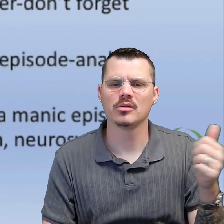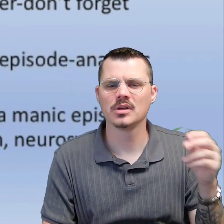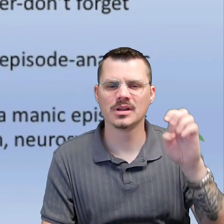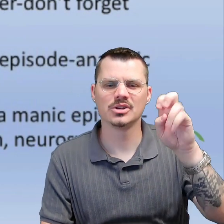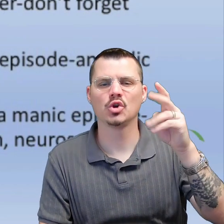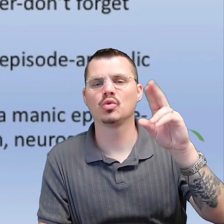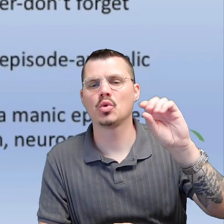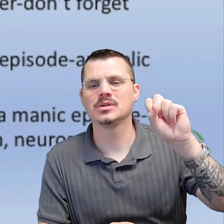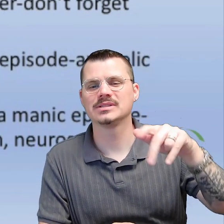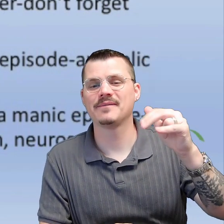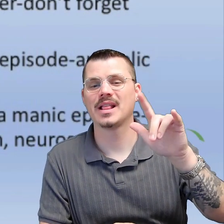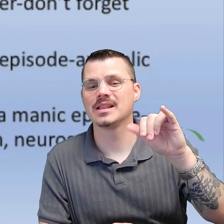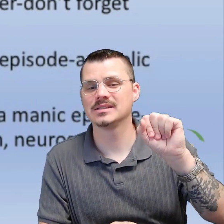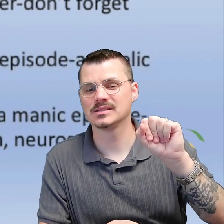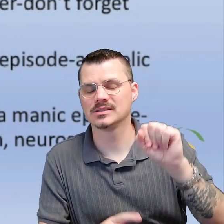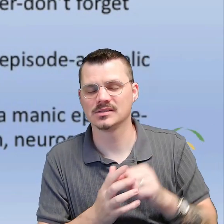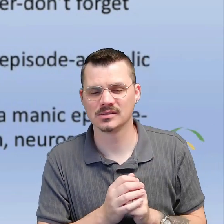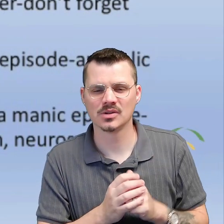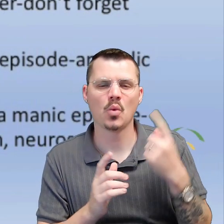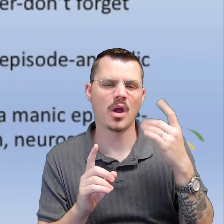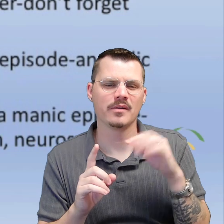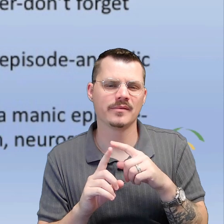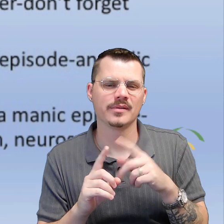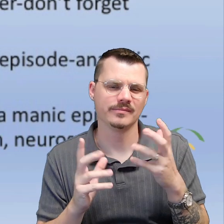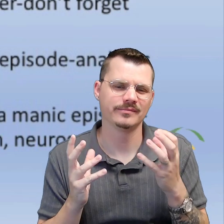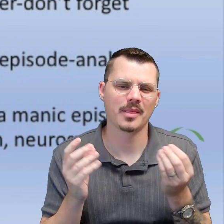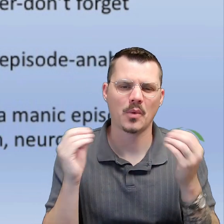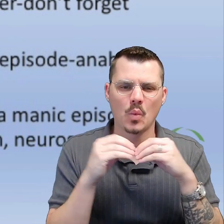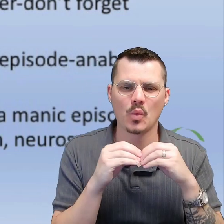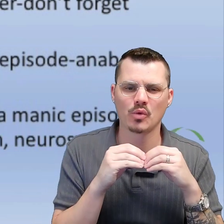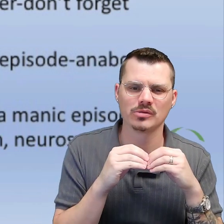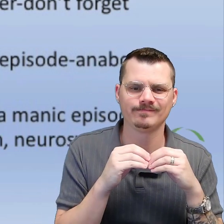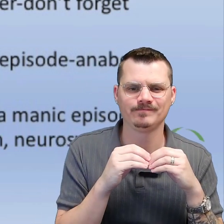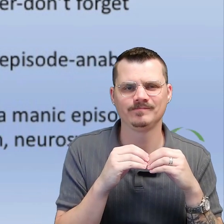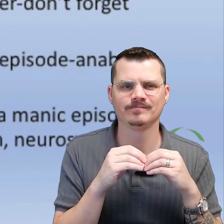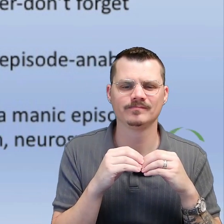others. Neurosyphilis is one of the more